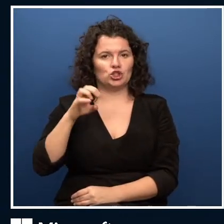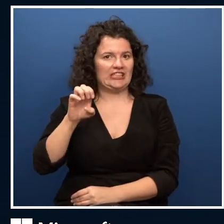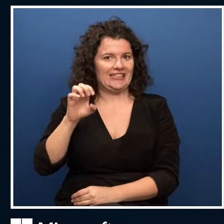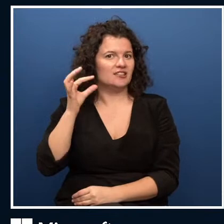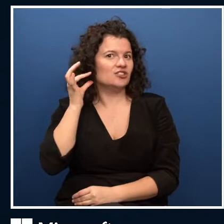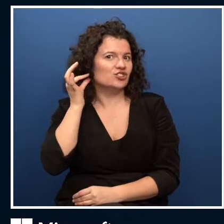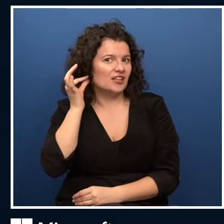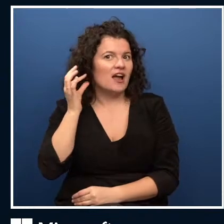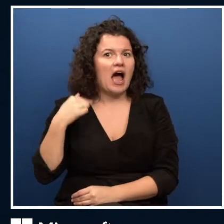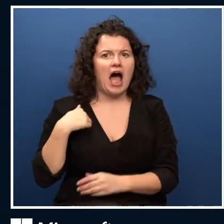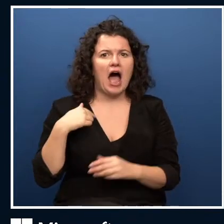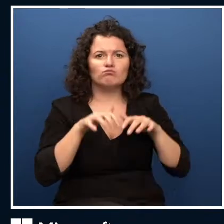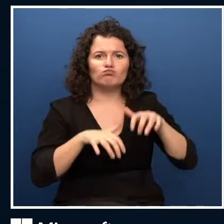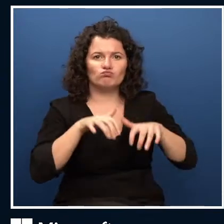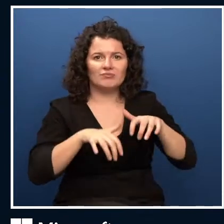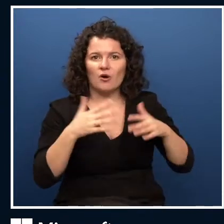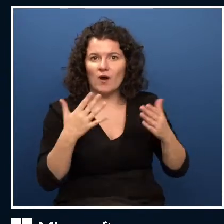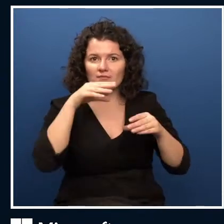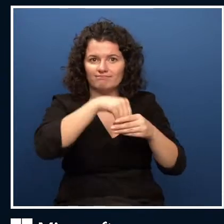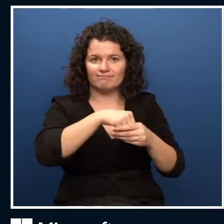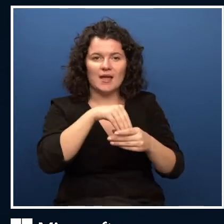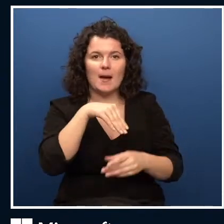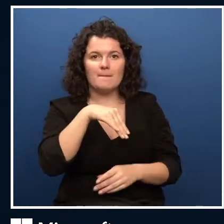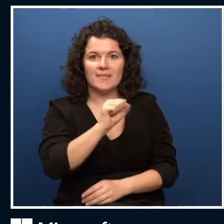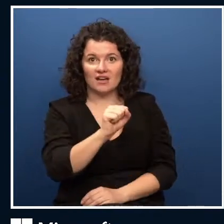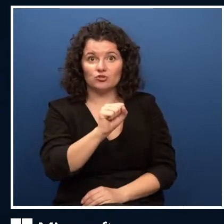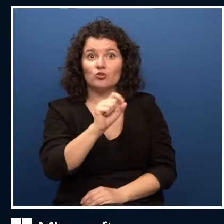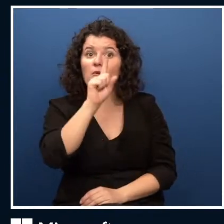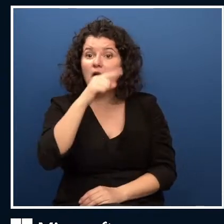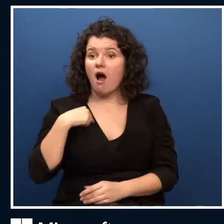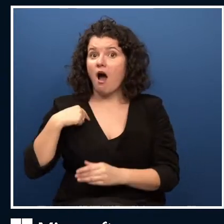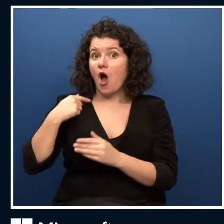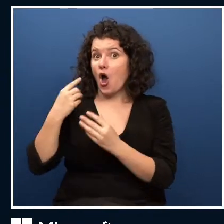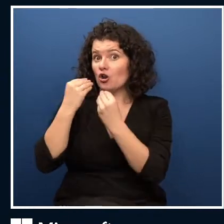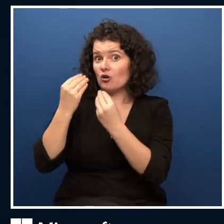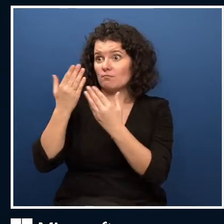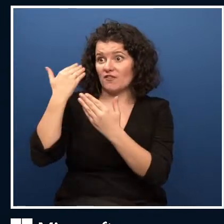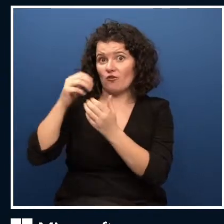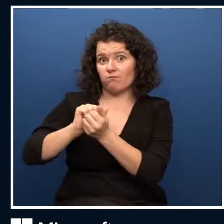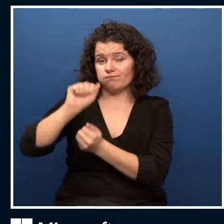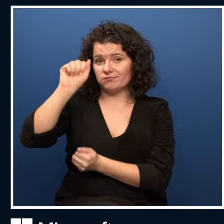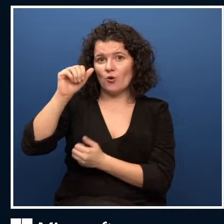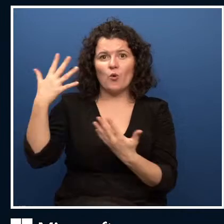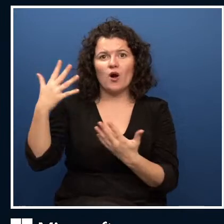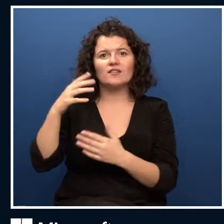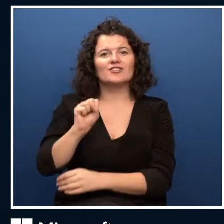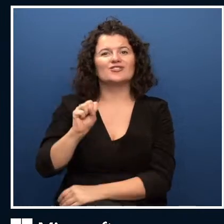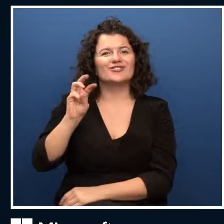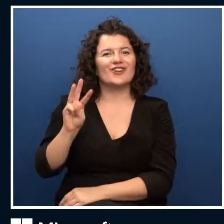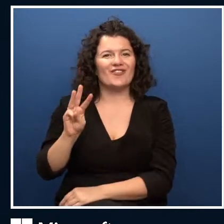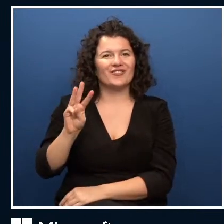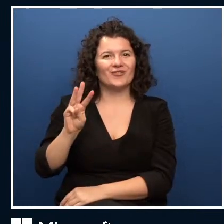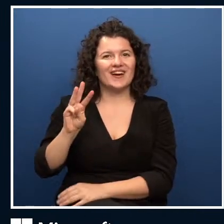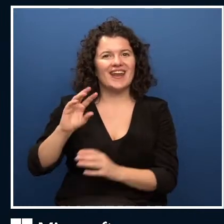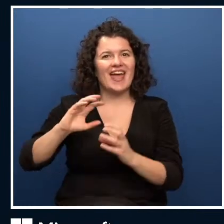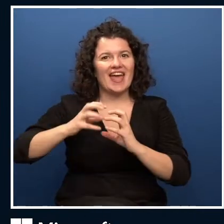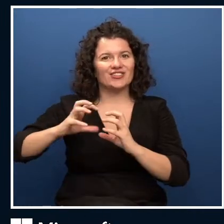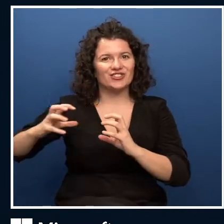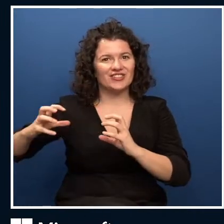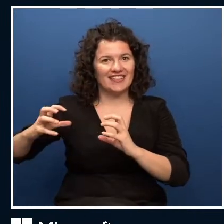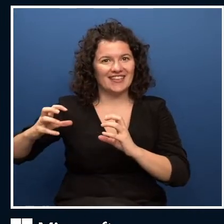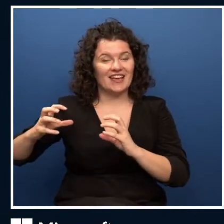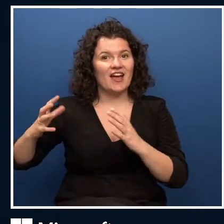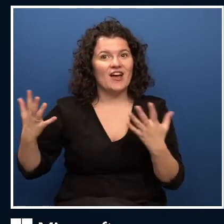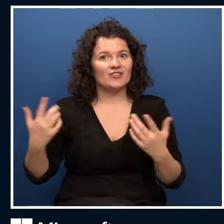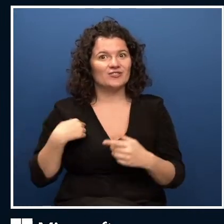is actually in traditional software engineering. So I will be learning along with all of you in the audience about what these